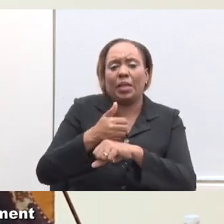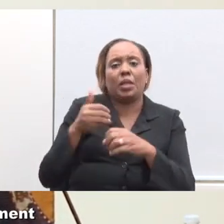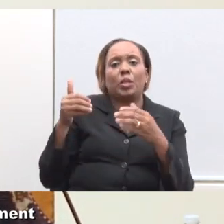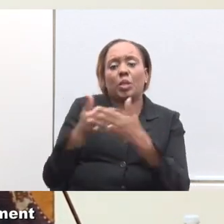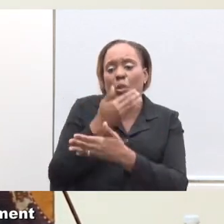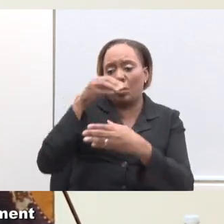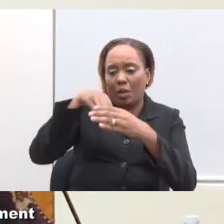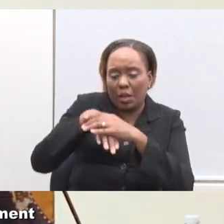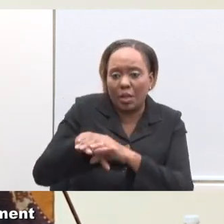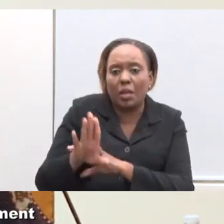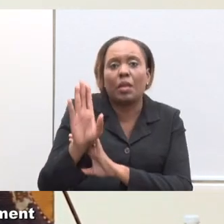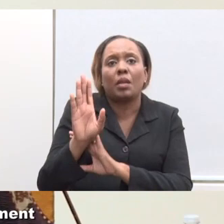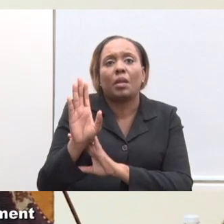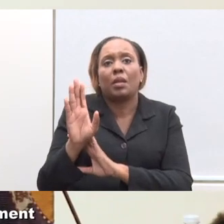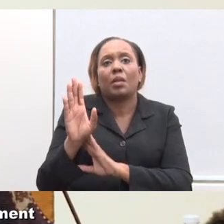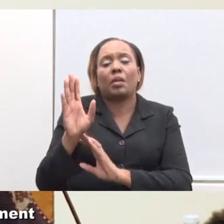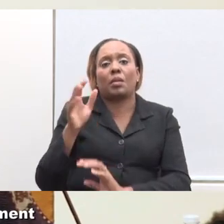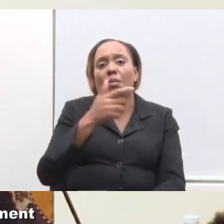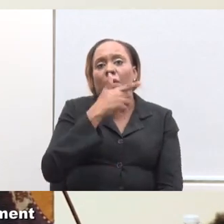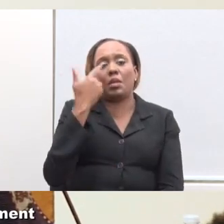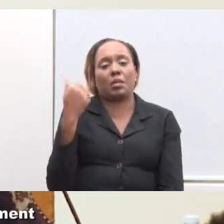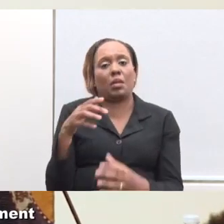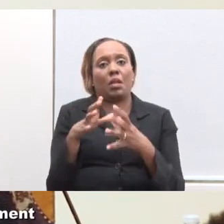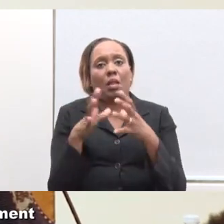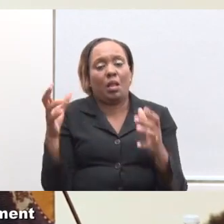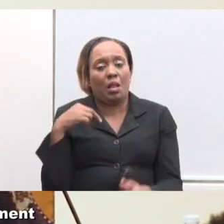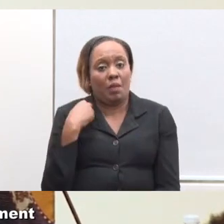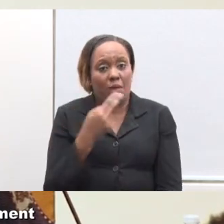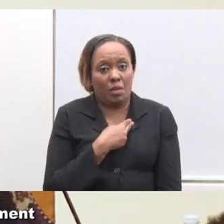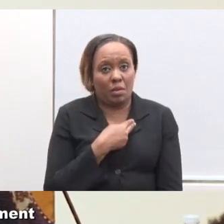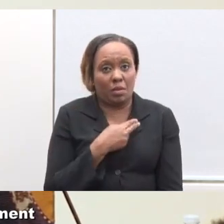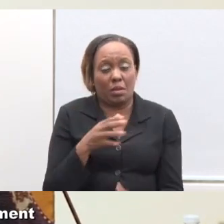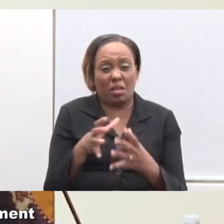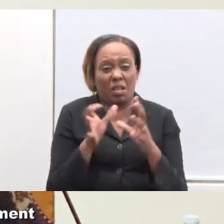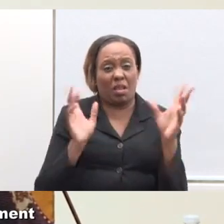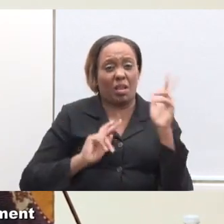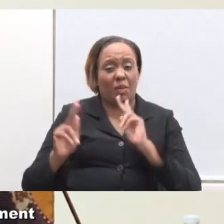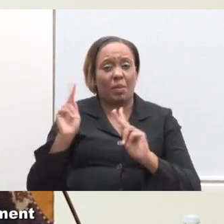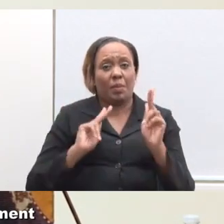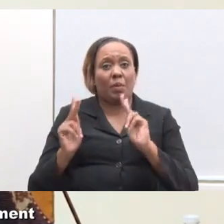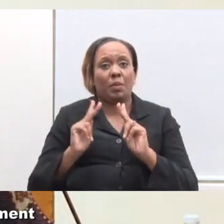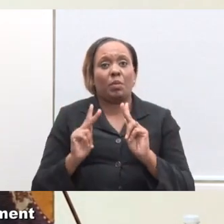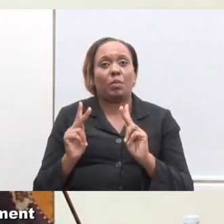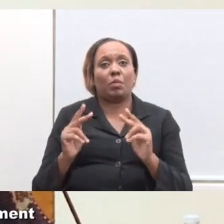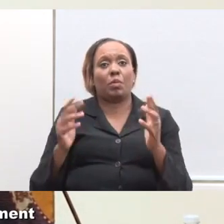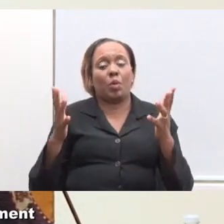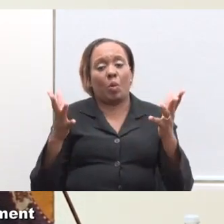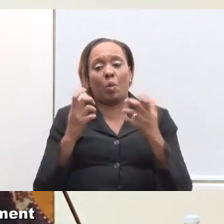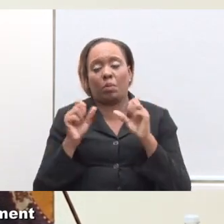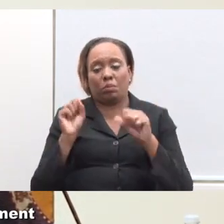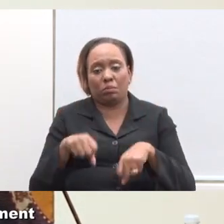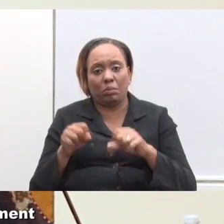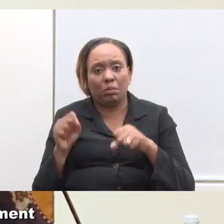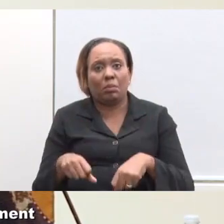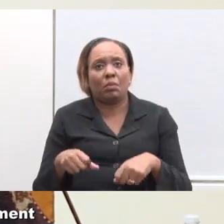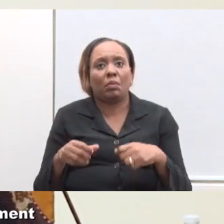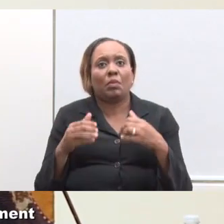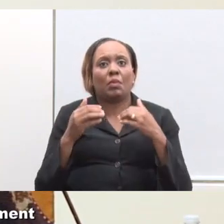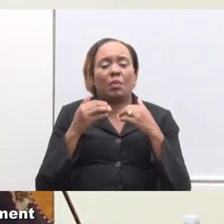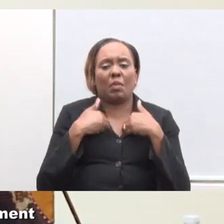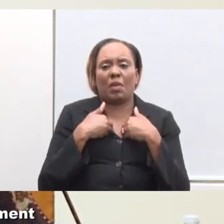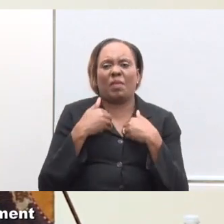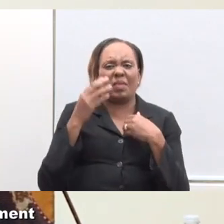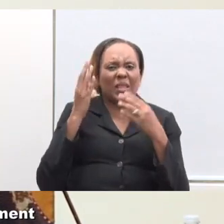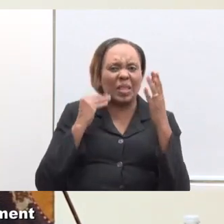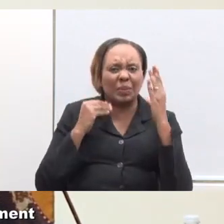Yard, because I tell you there are a number of us and a number of visitors to the island who want to be able to have that kind of experience,